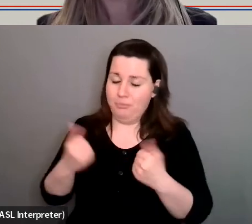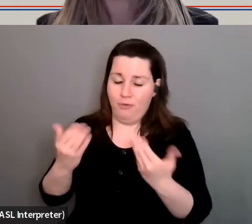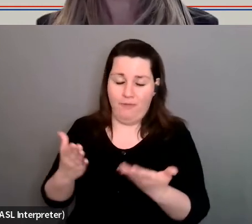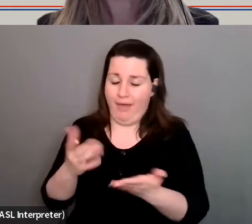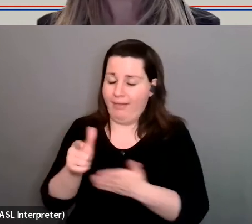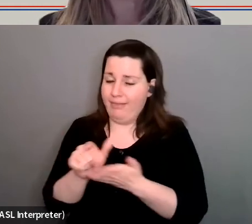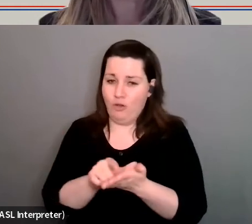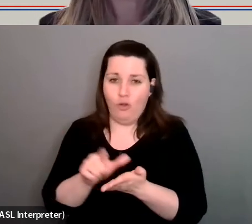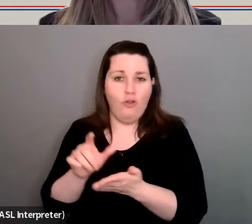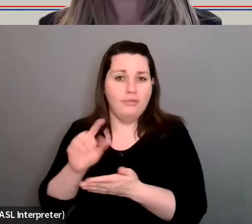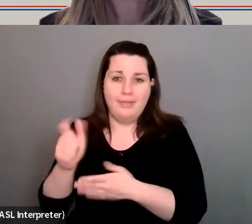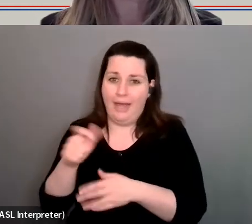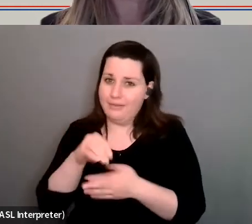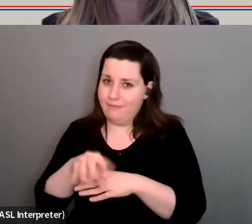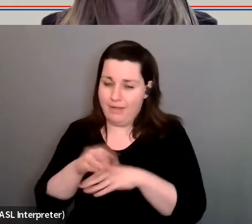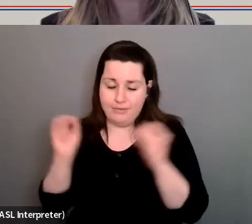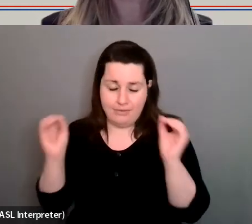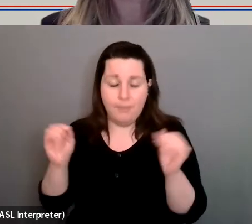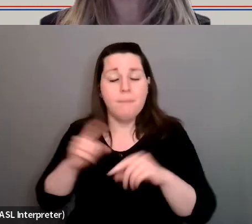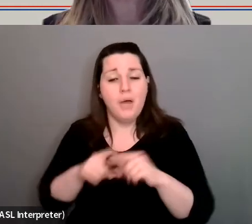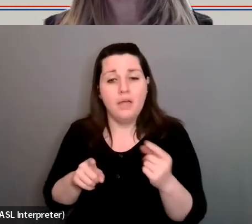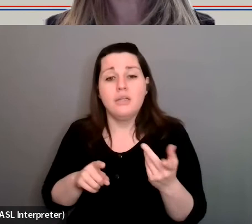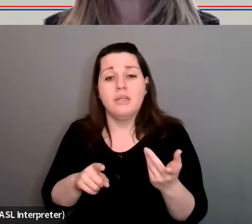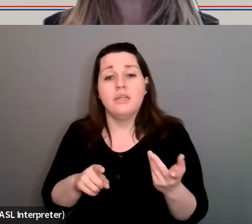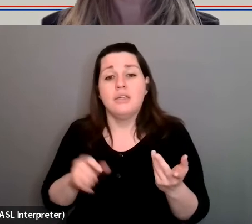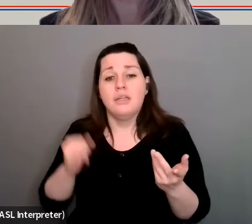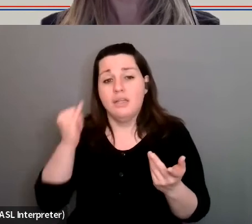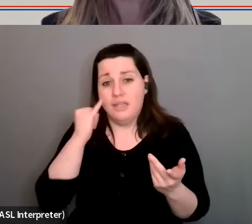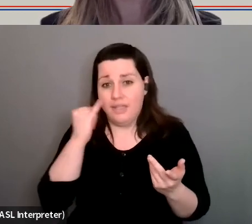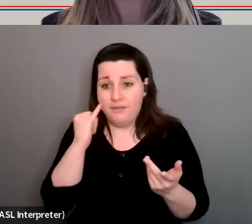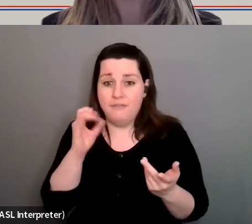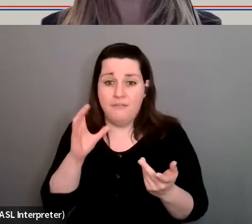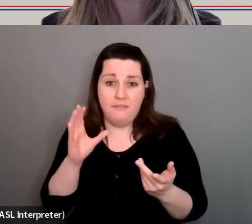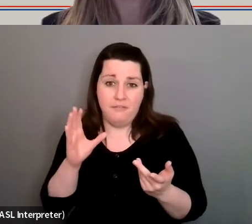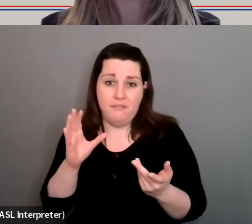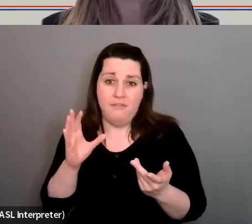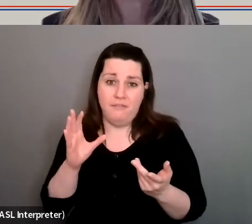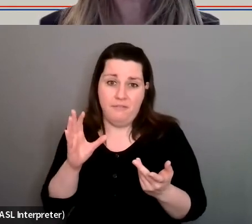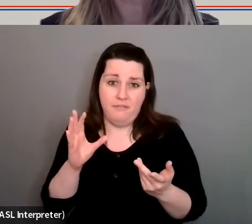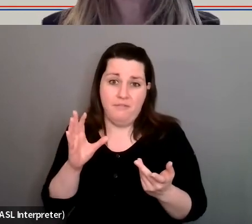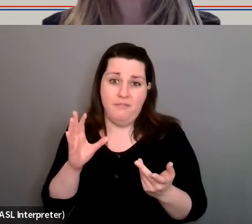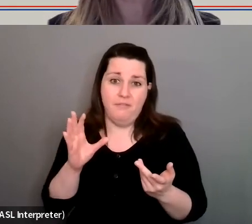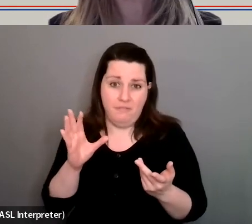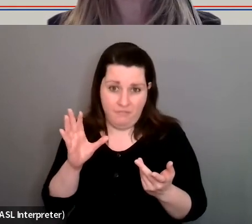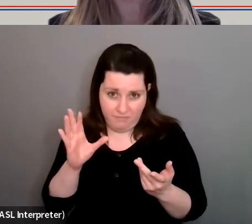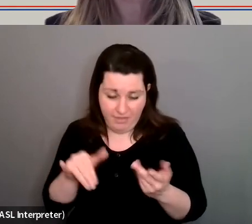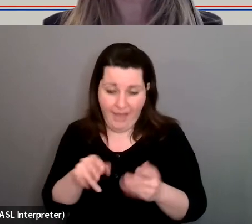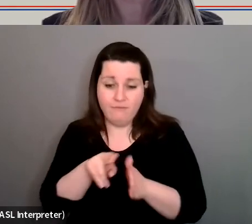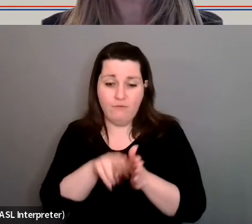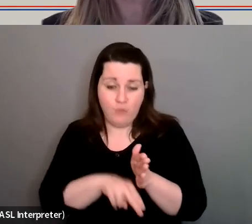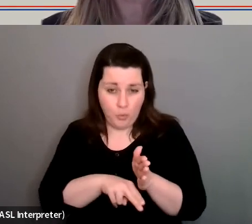advice. But if that is a valid funeral or burial